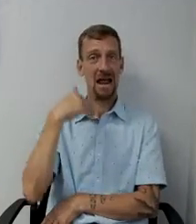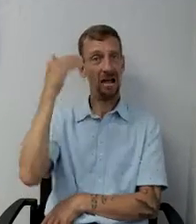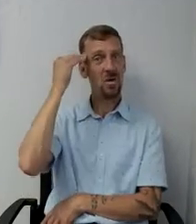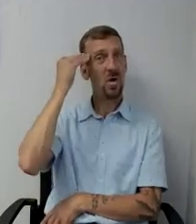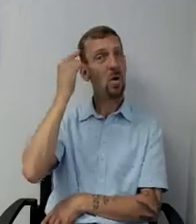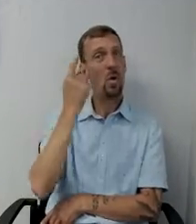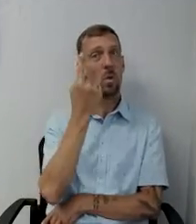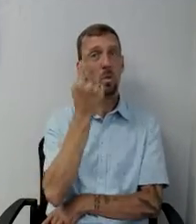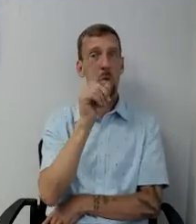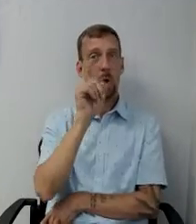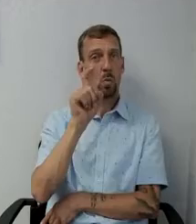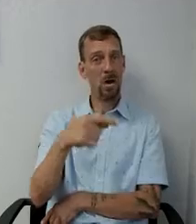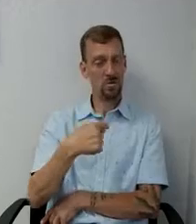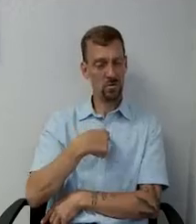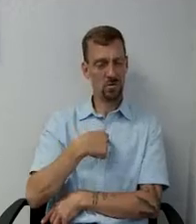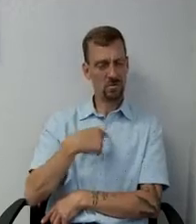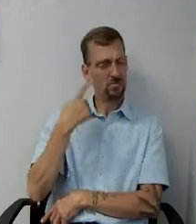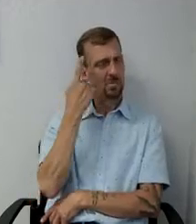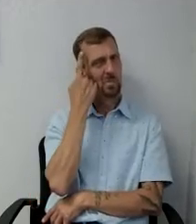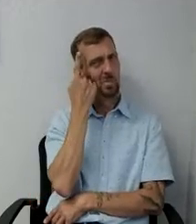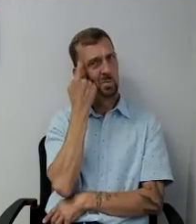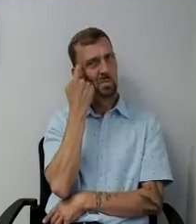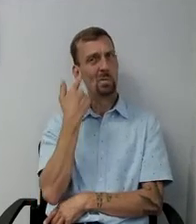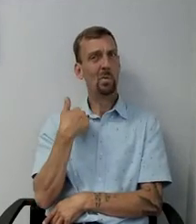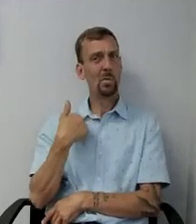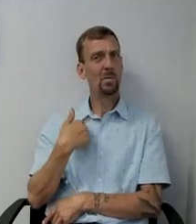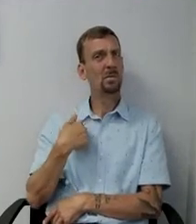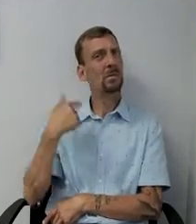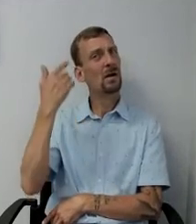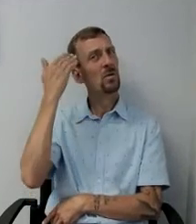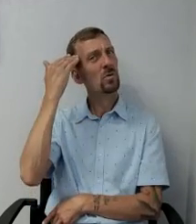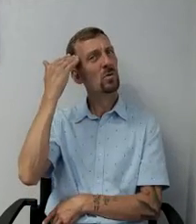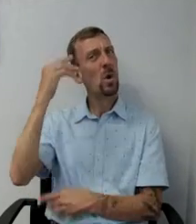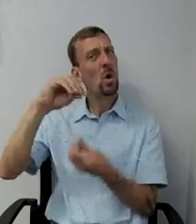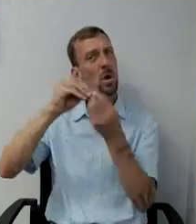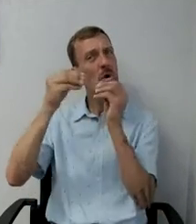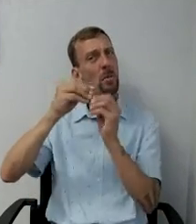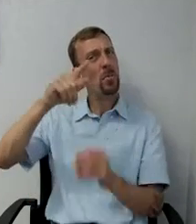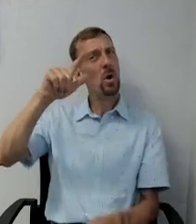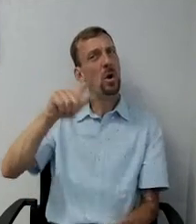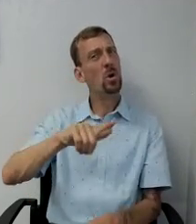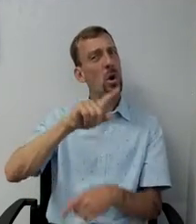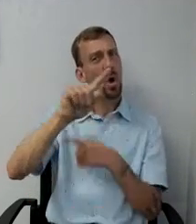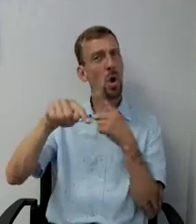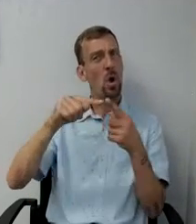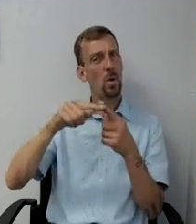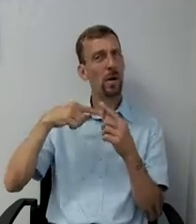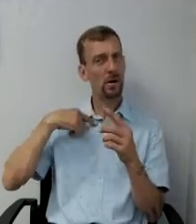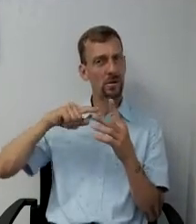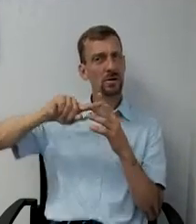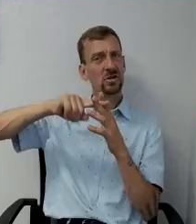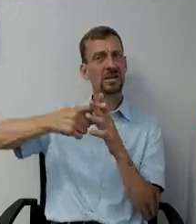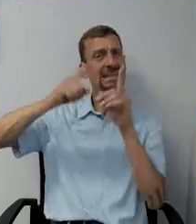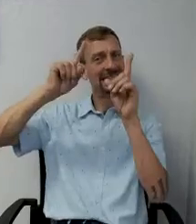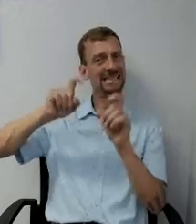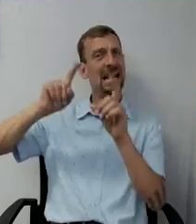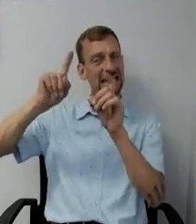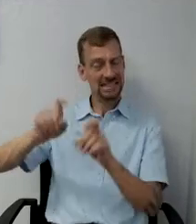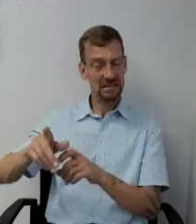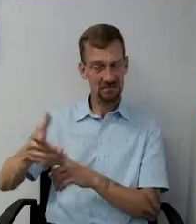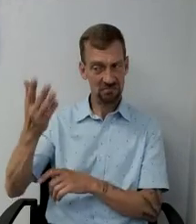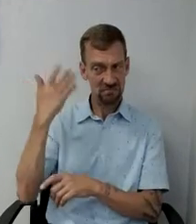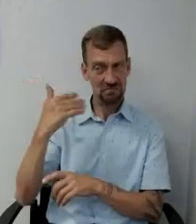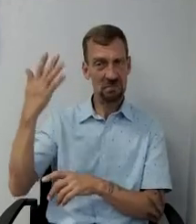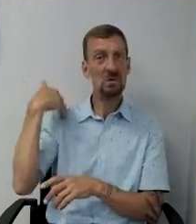questions I had asked is I was surprised it was so low when we first started testing, because we first started